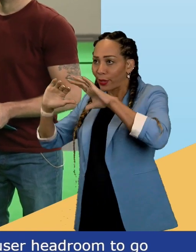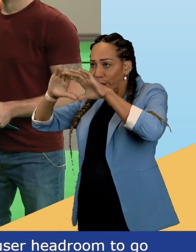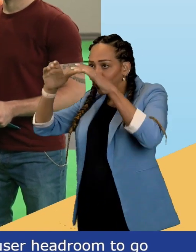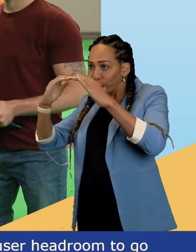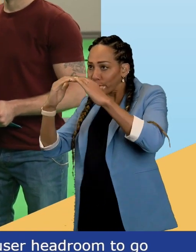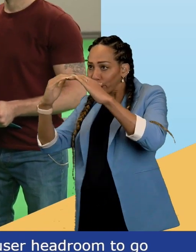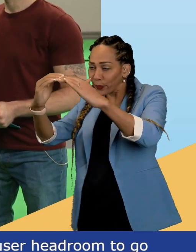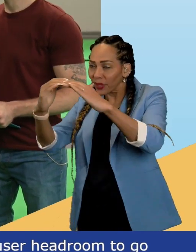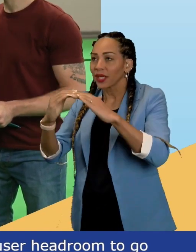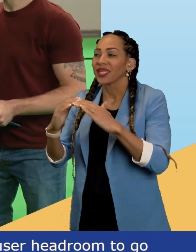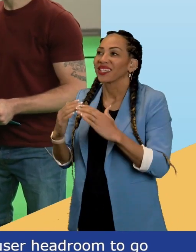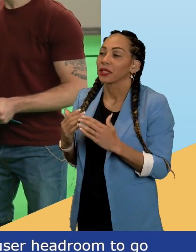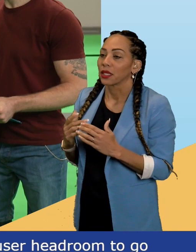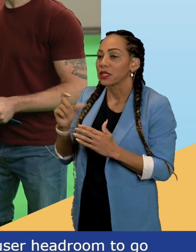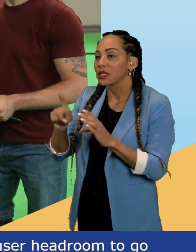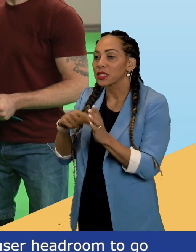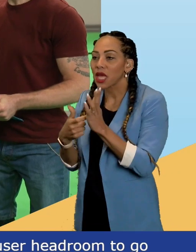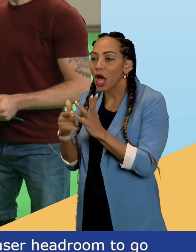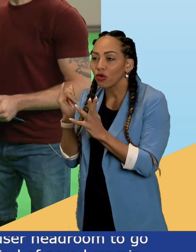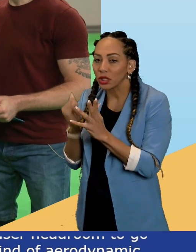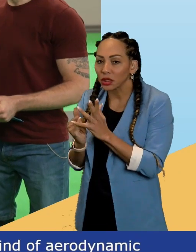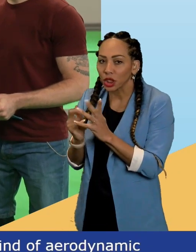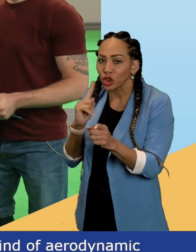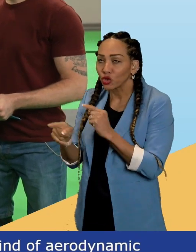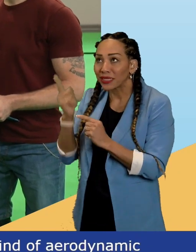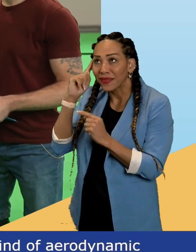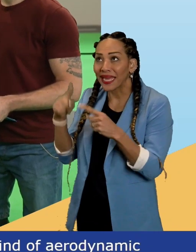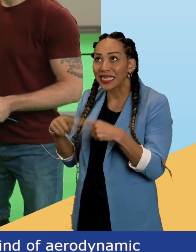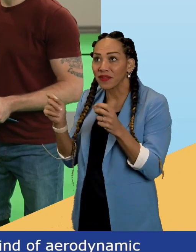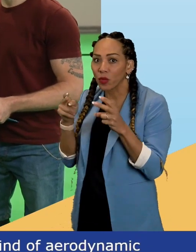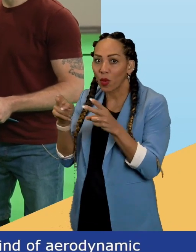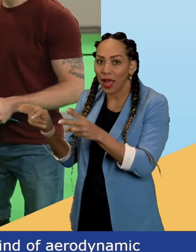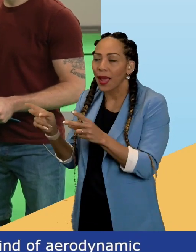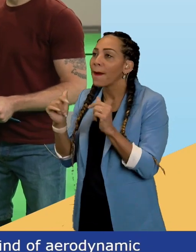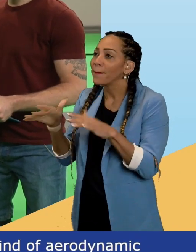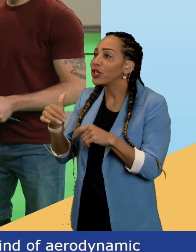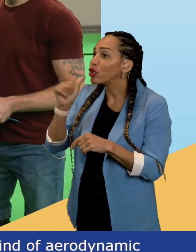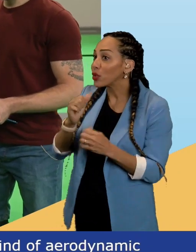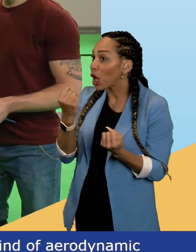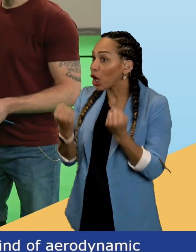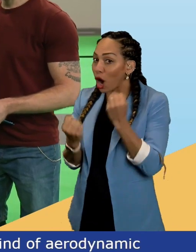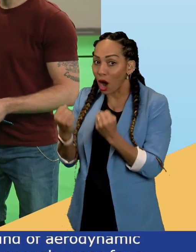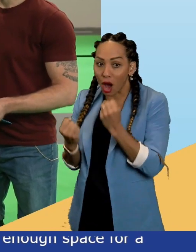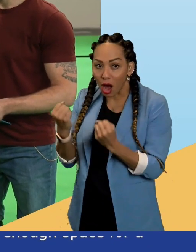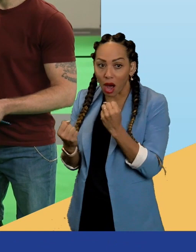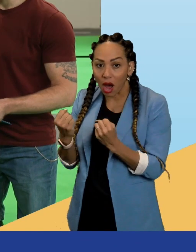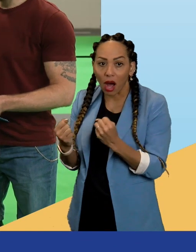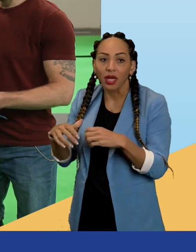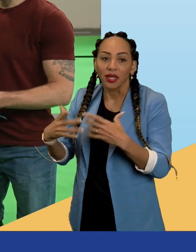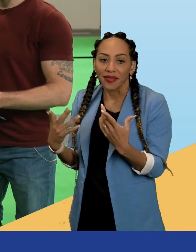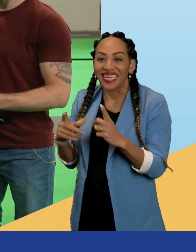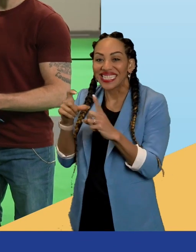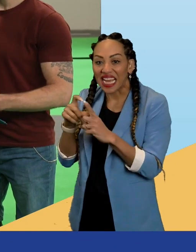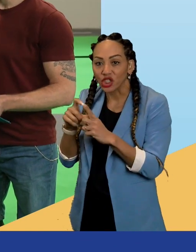wheelchair user. Cyrus have really tried to think outside the box, and they've used a car, which is the Dacia Jogger, and converted it for